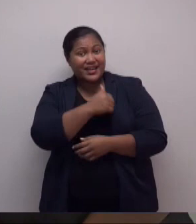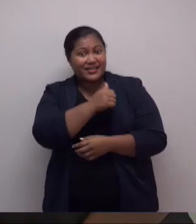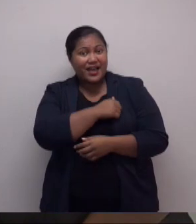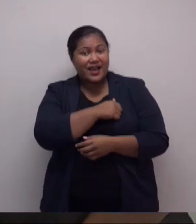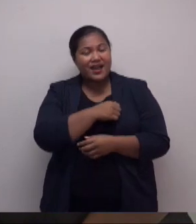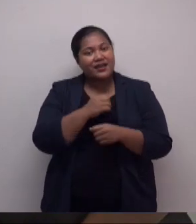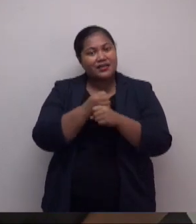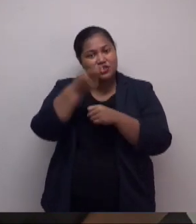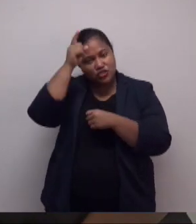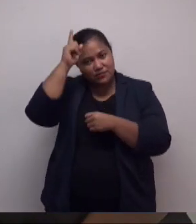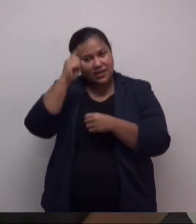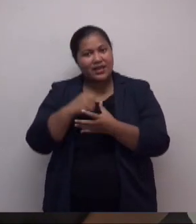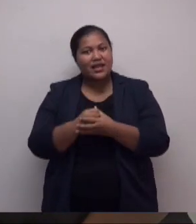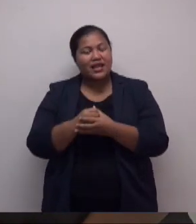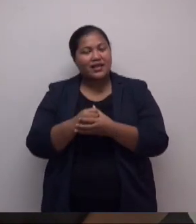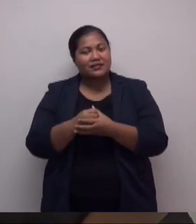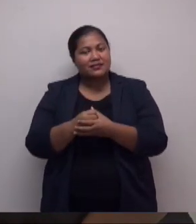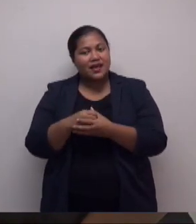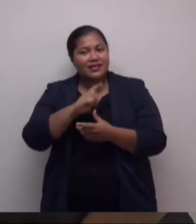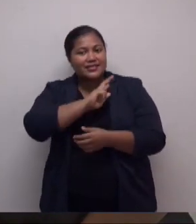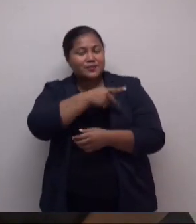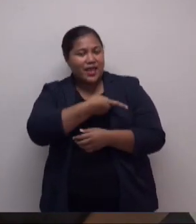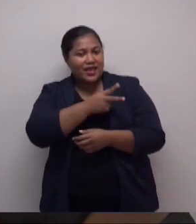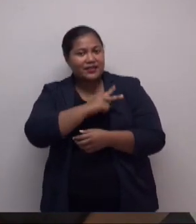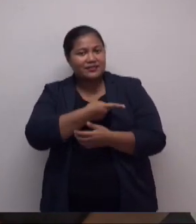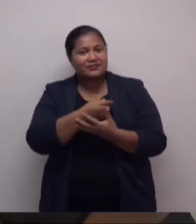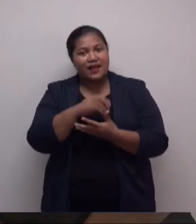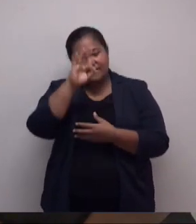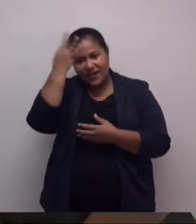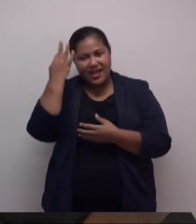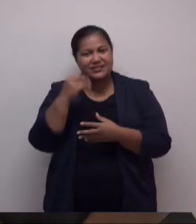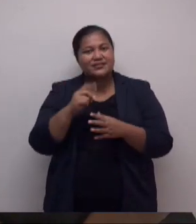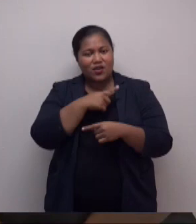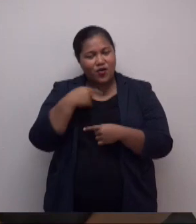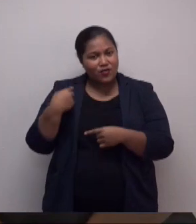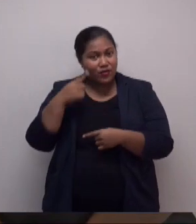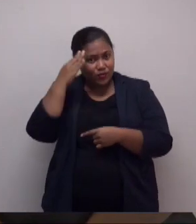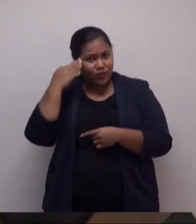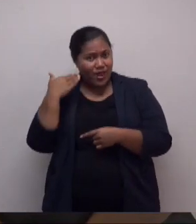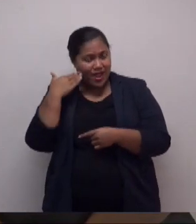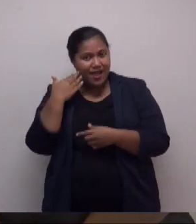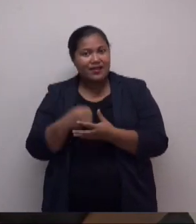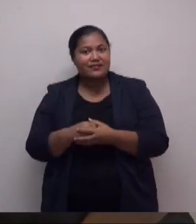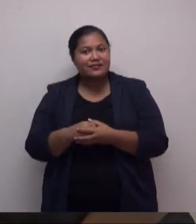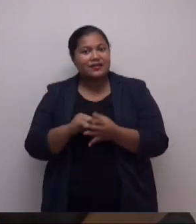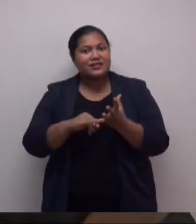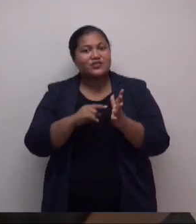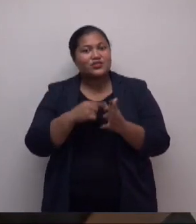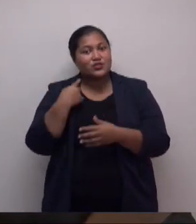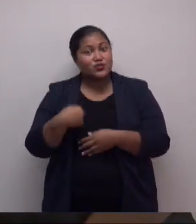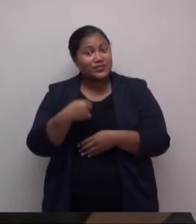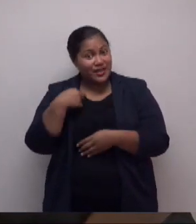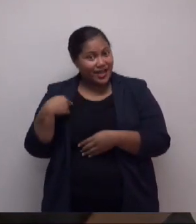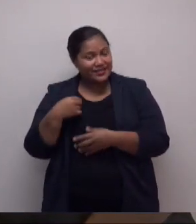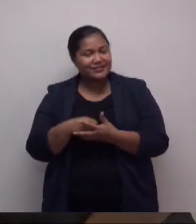Germany, Spain, France, the Republic of Korea, Singapore, Switzerland, Japan, and